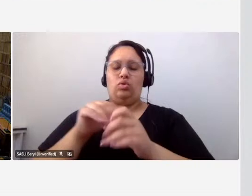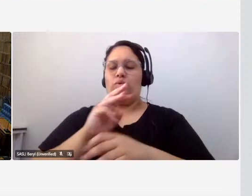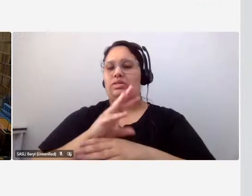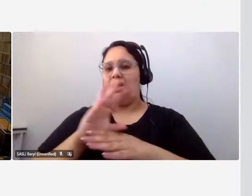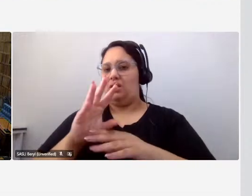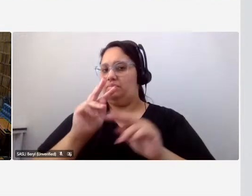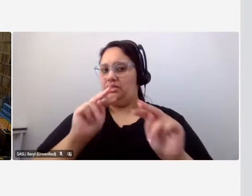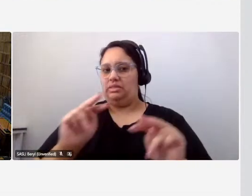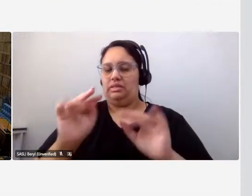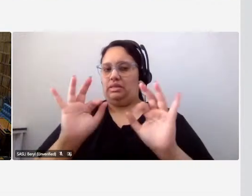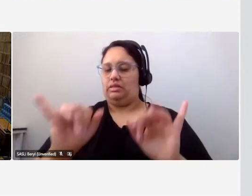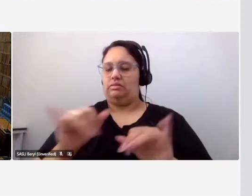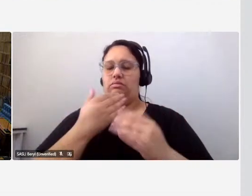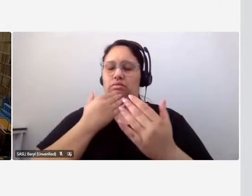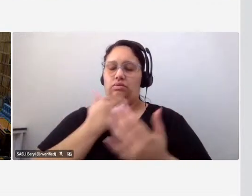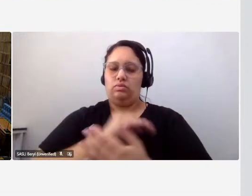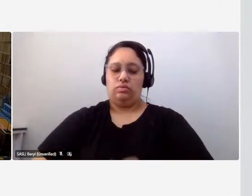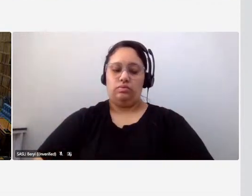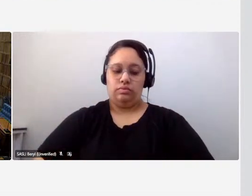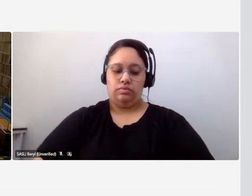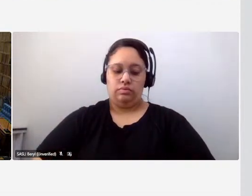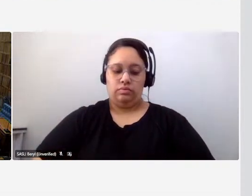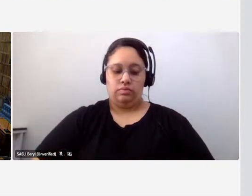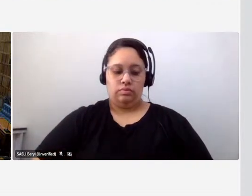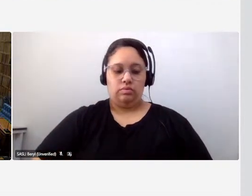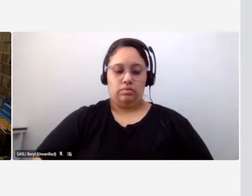is seeing this. Thank you.